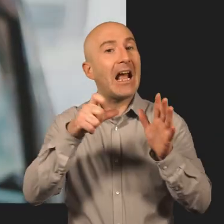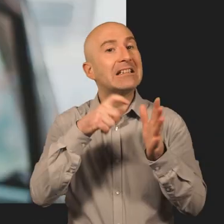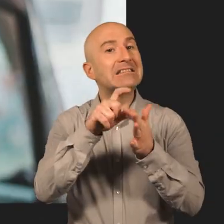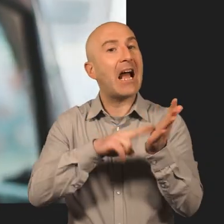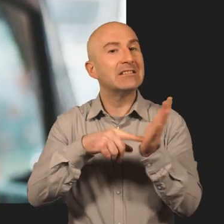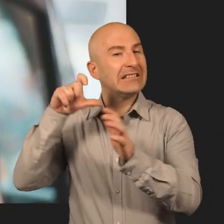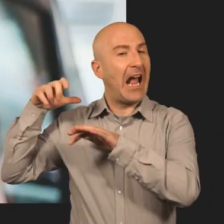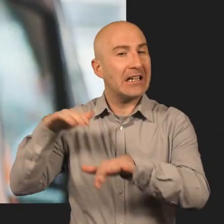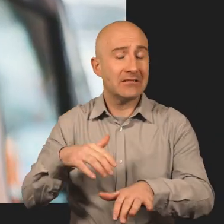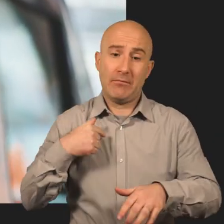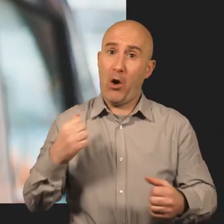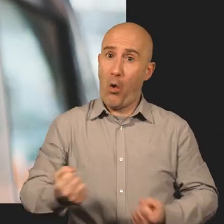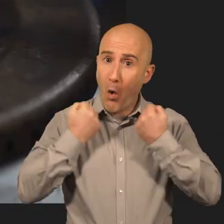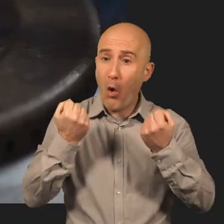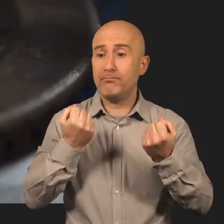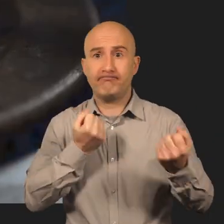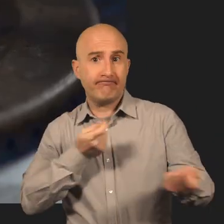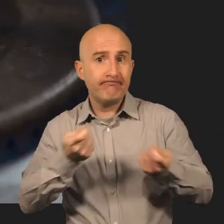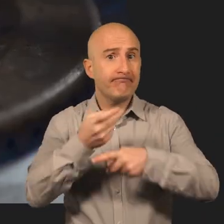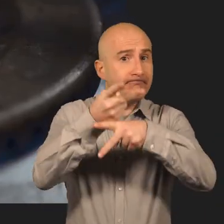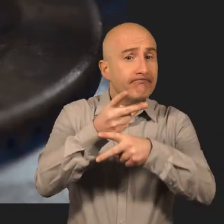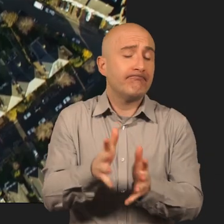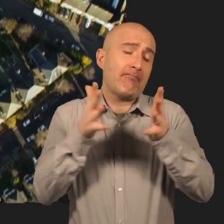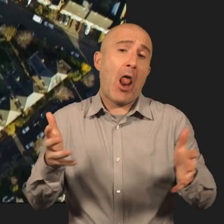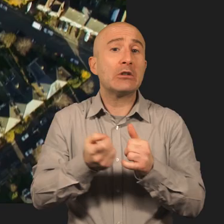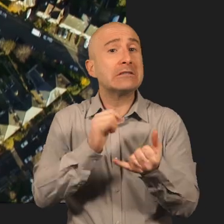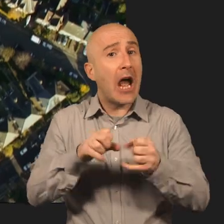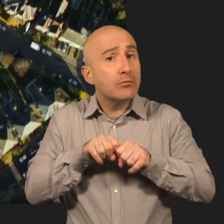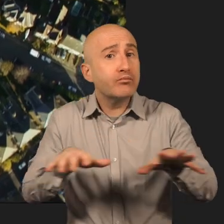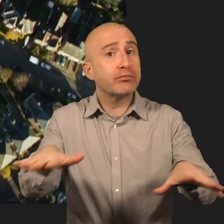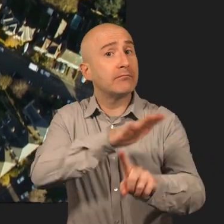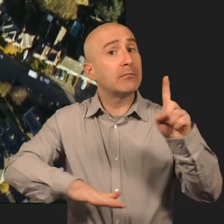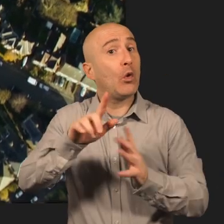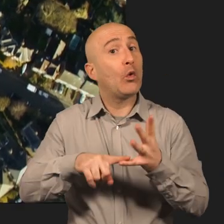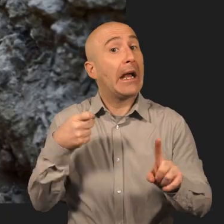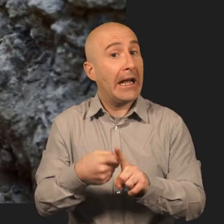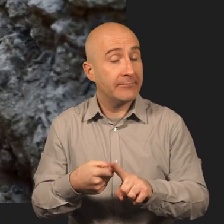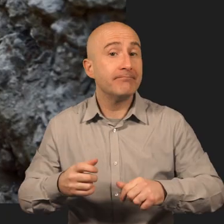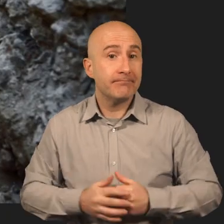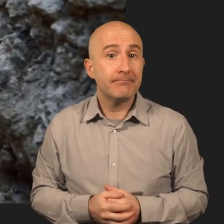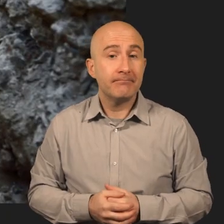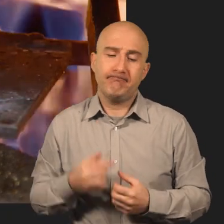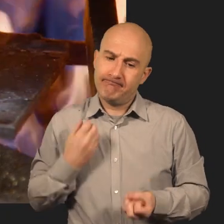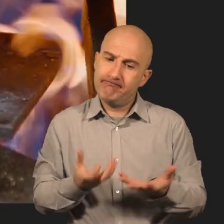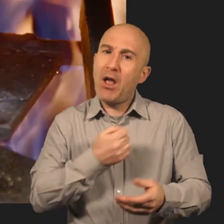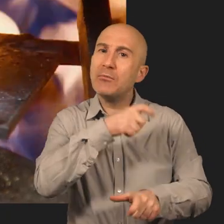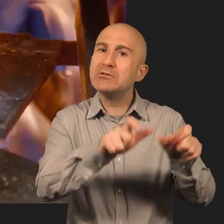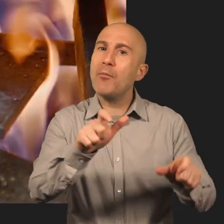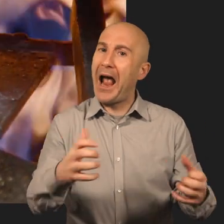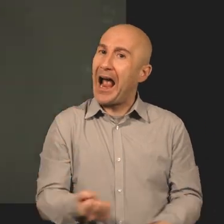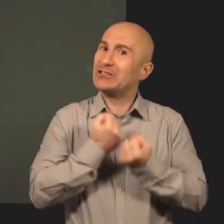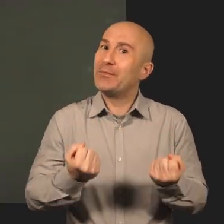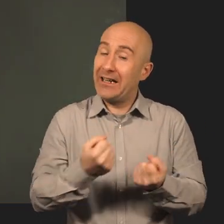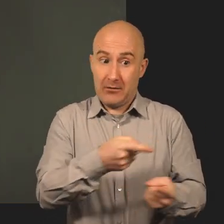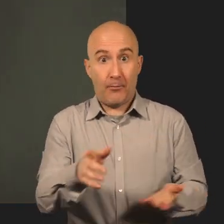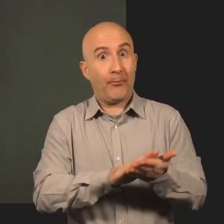Hello, we're Cadent. We own, operate and maintain the largest gas distribution network in the UK, providing our